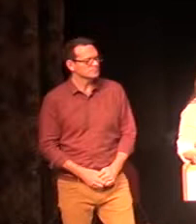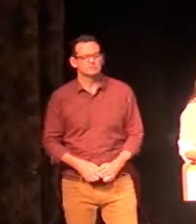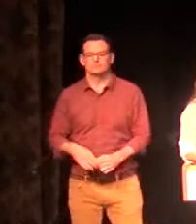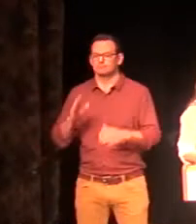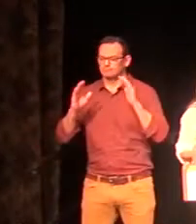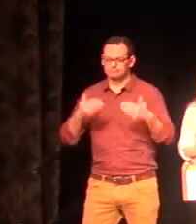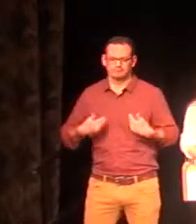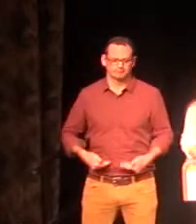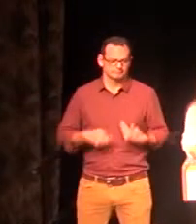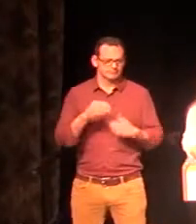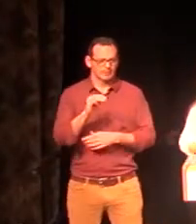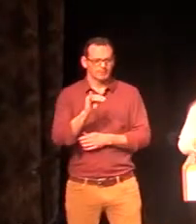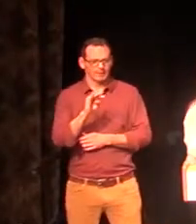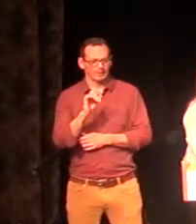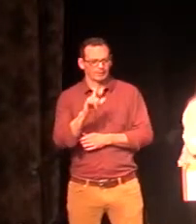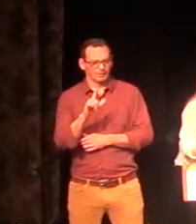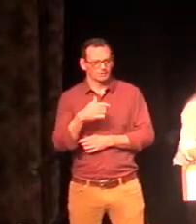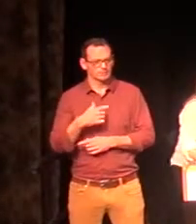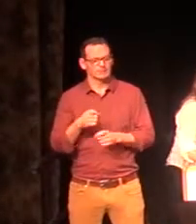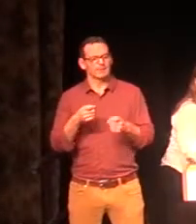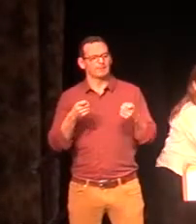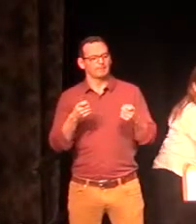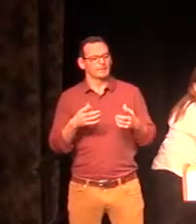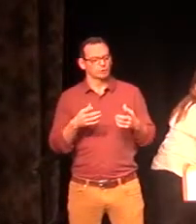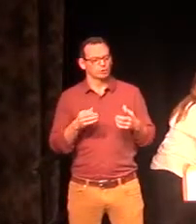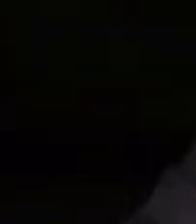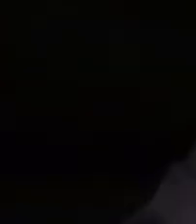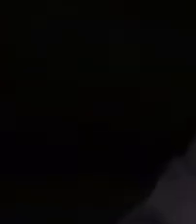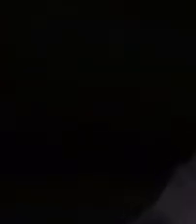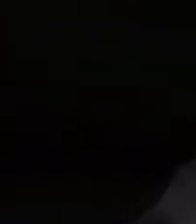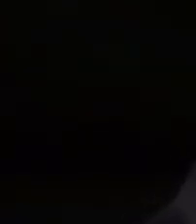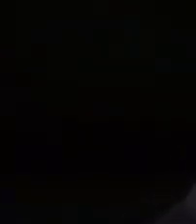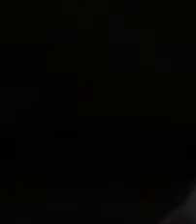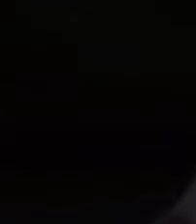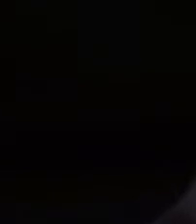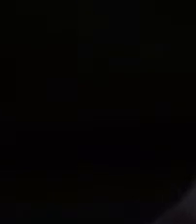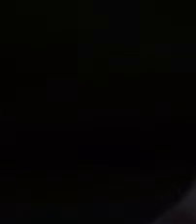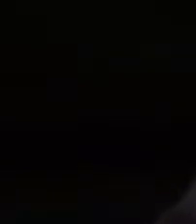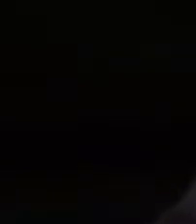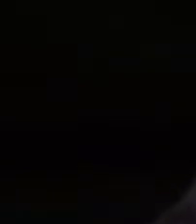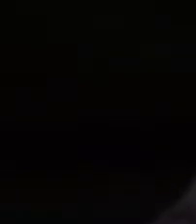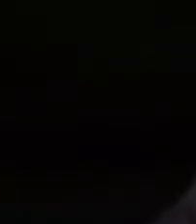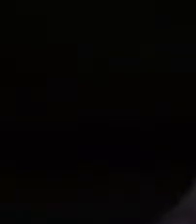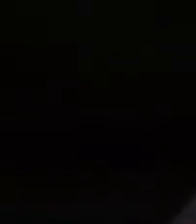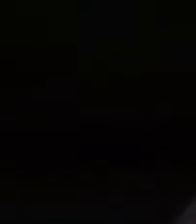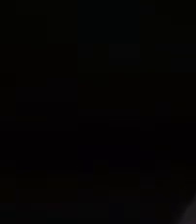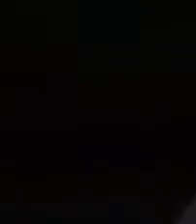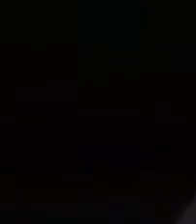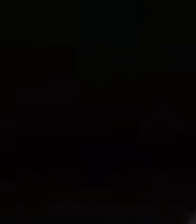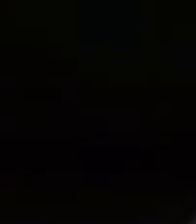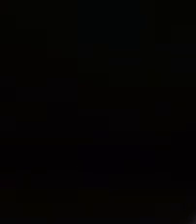Michael, and I'm the manager of the health services team at Jazz Aviation, and my role is to work with a team of case